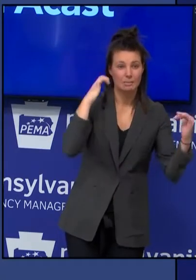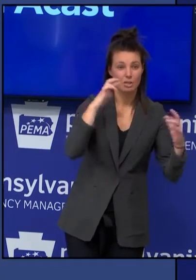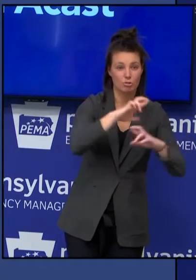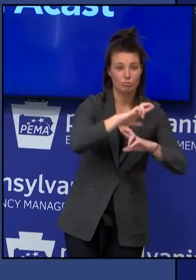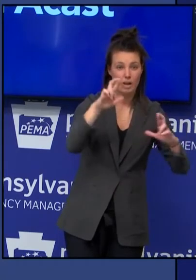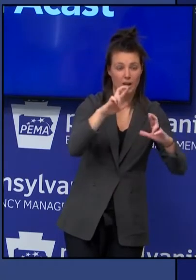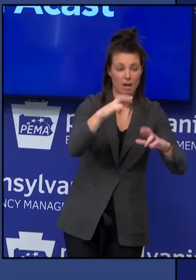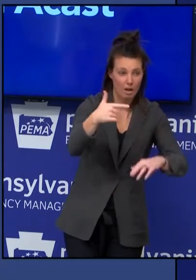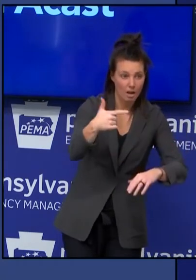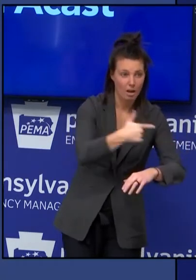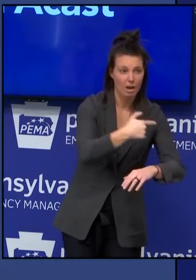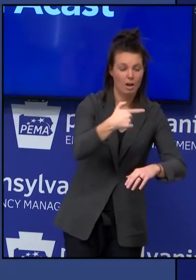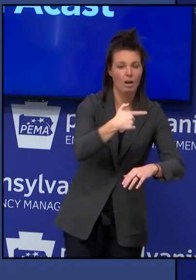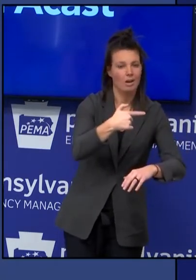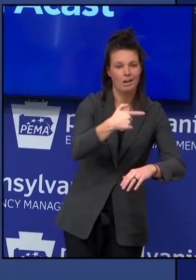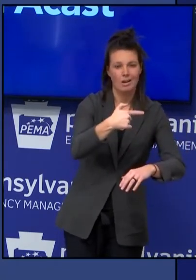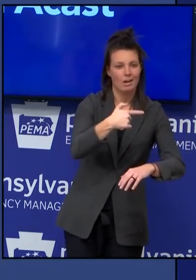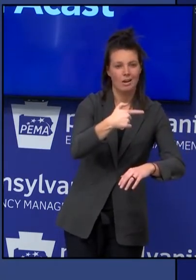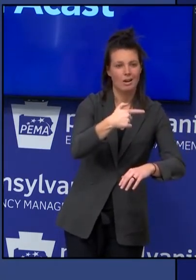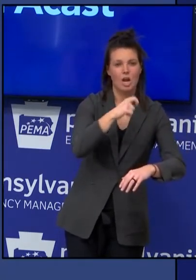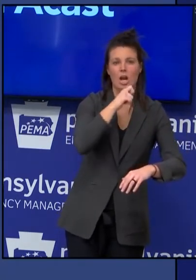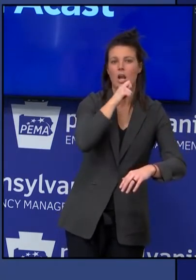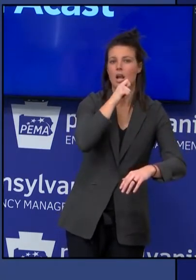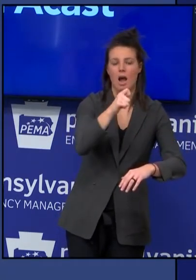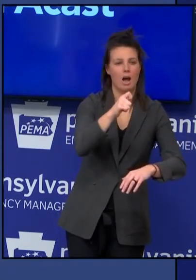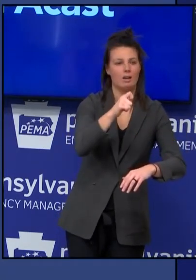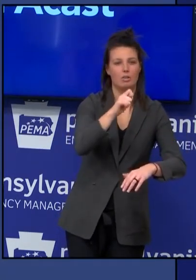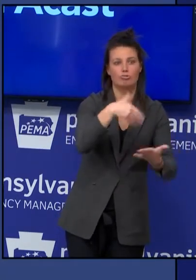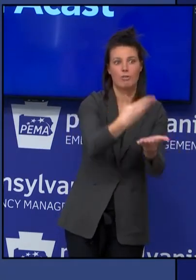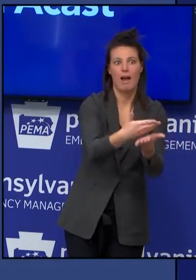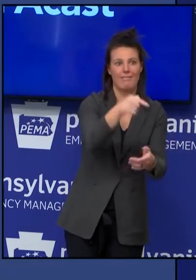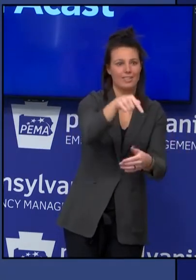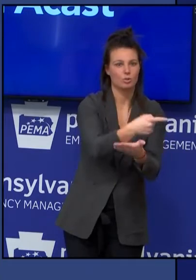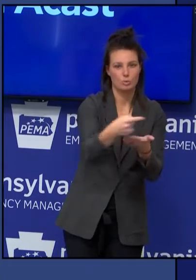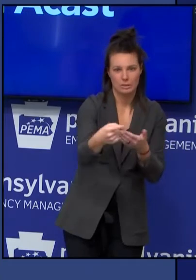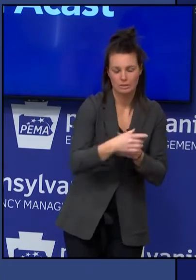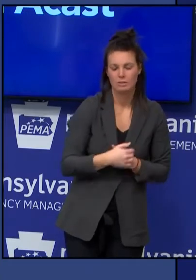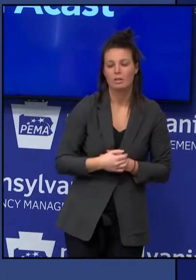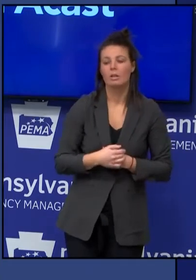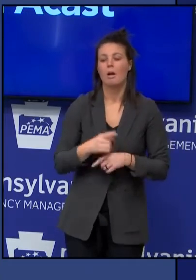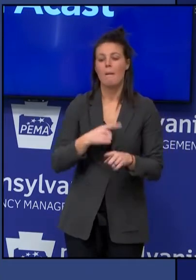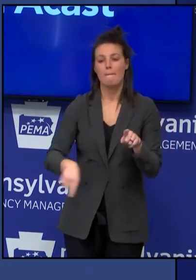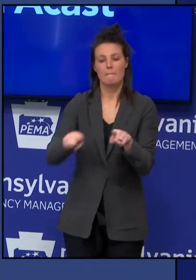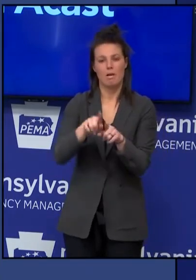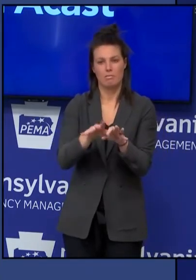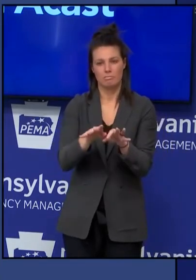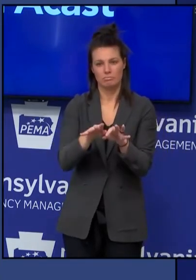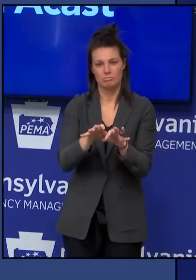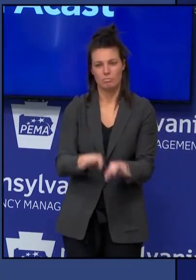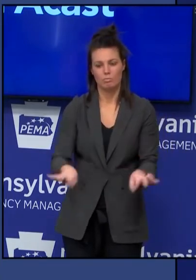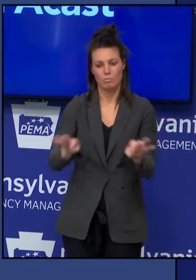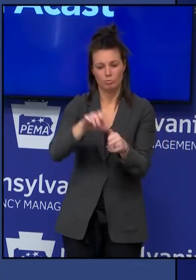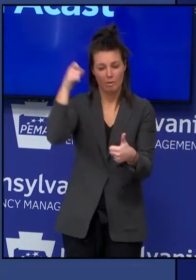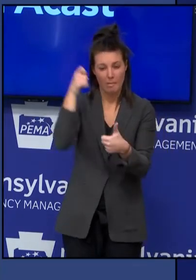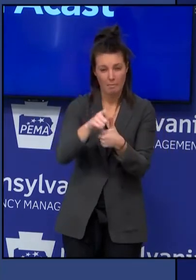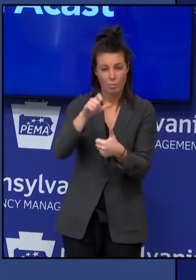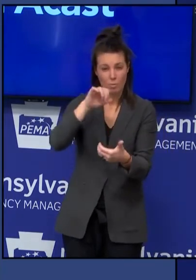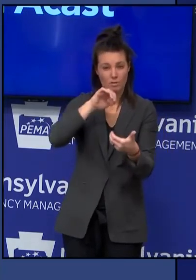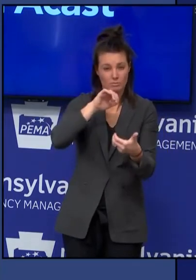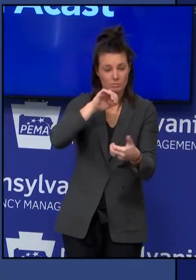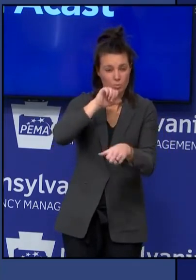anticipated that would not actually be delivered this week. But as you also know, we've worked very closely with our providers